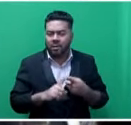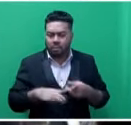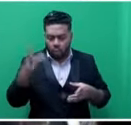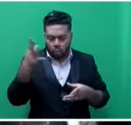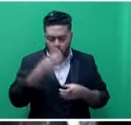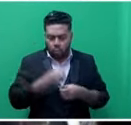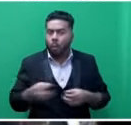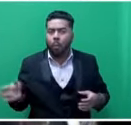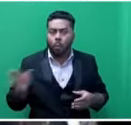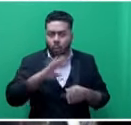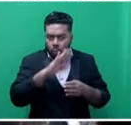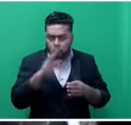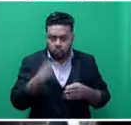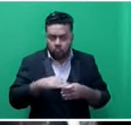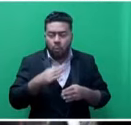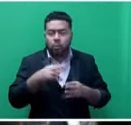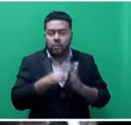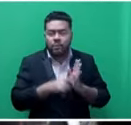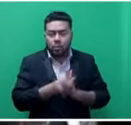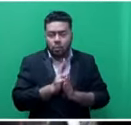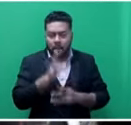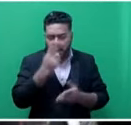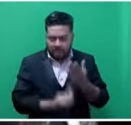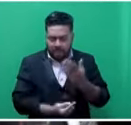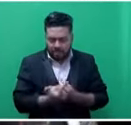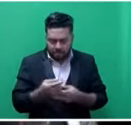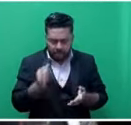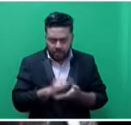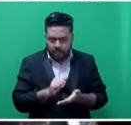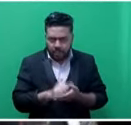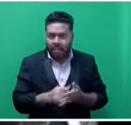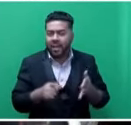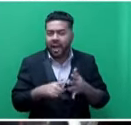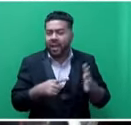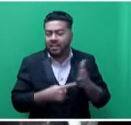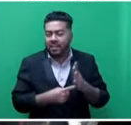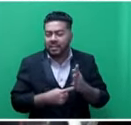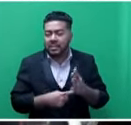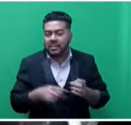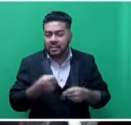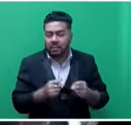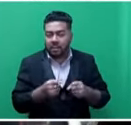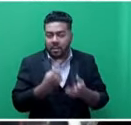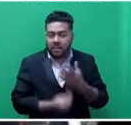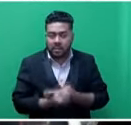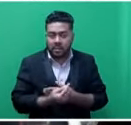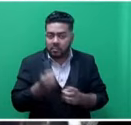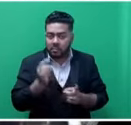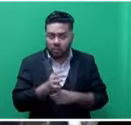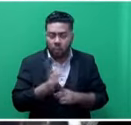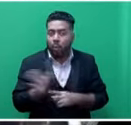be conducted on the information system, the IT system used in the elections office, and in particular